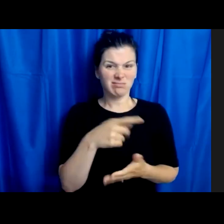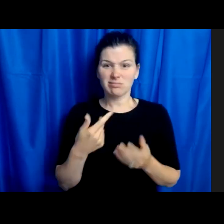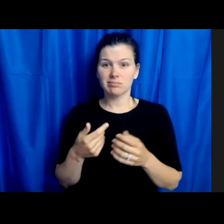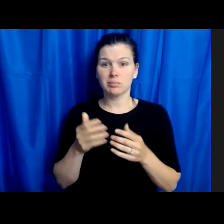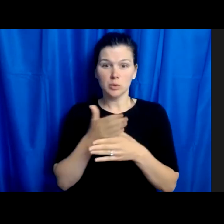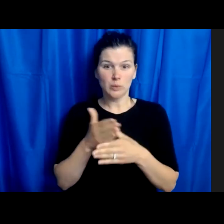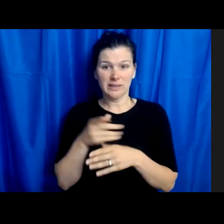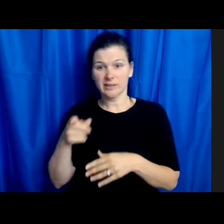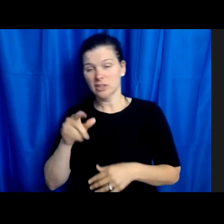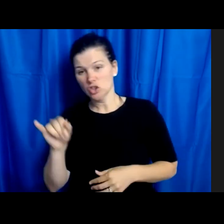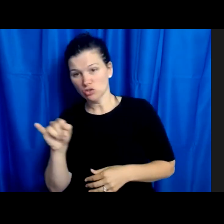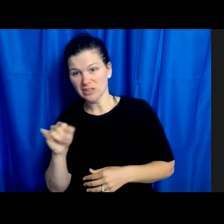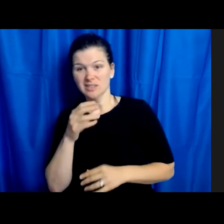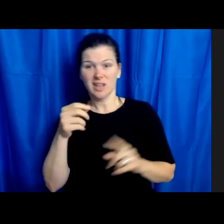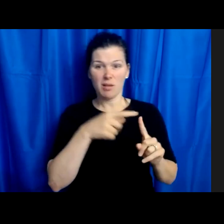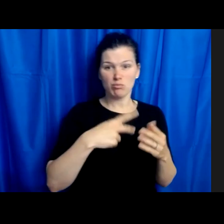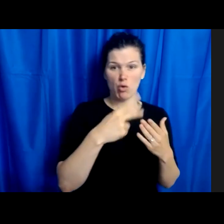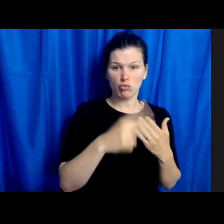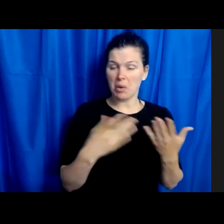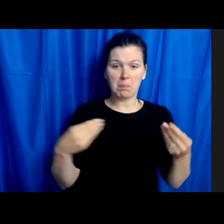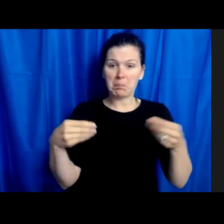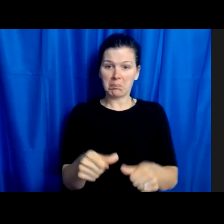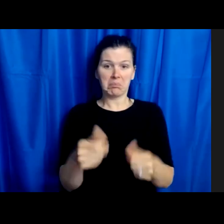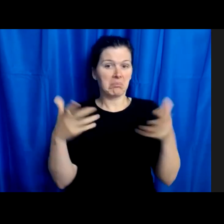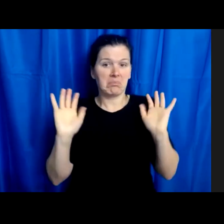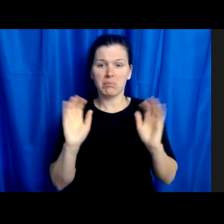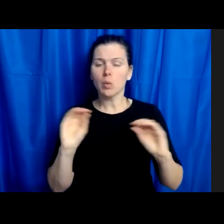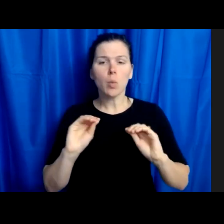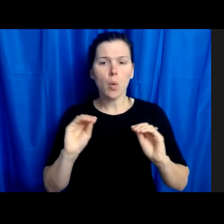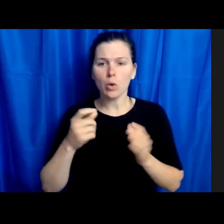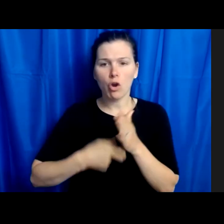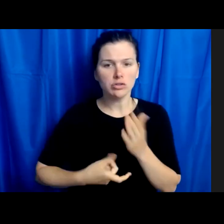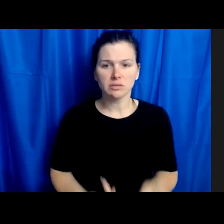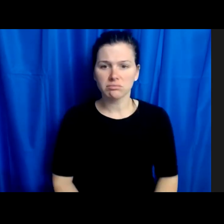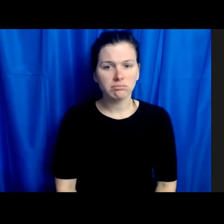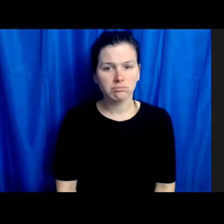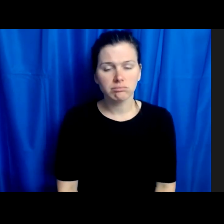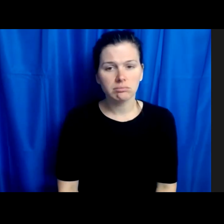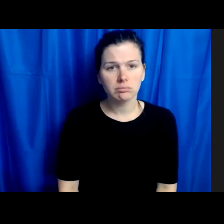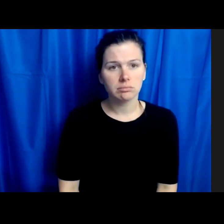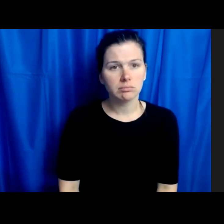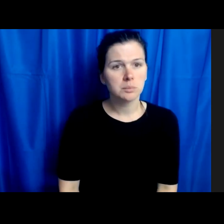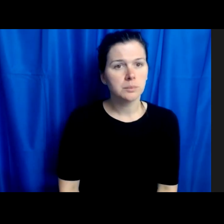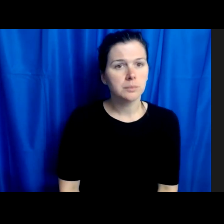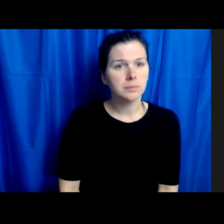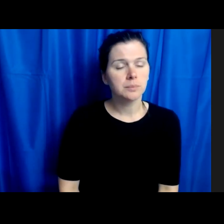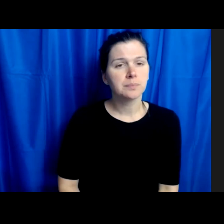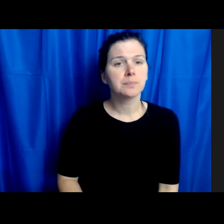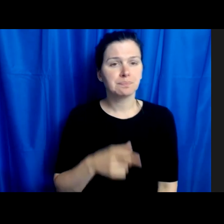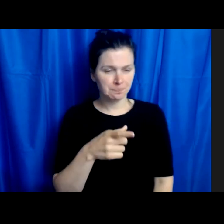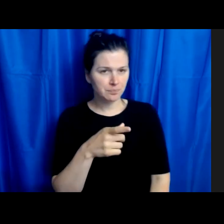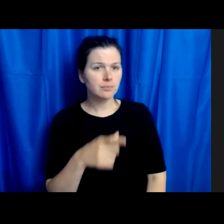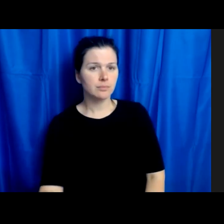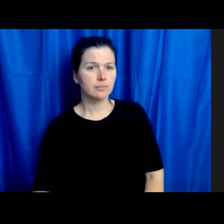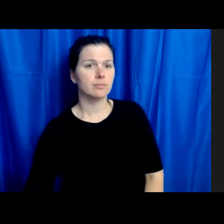people, there's no additional cost. Okay. I know one question